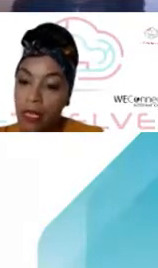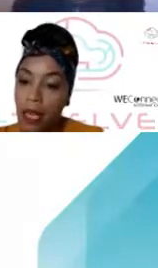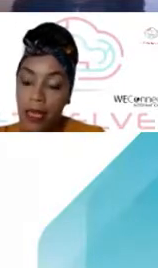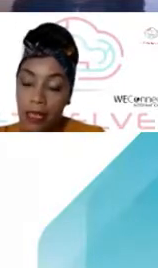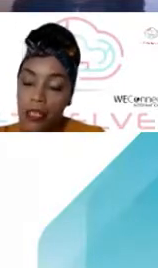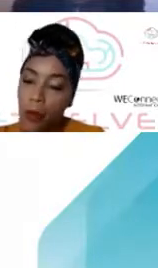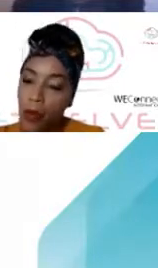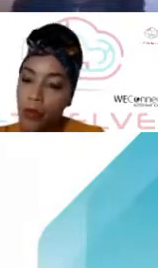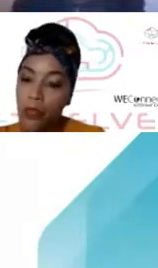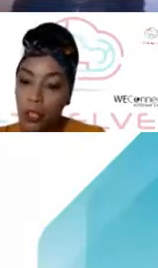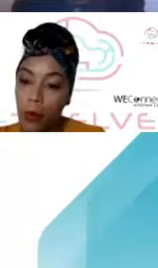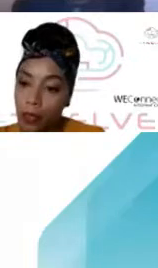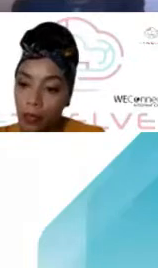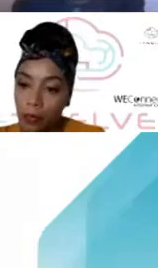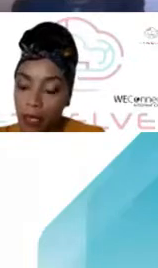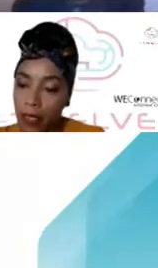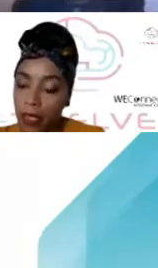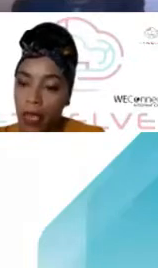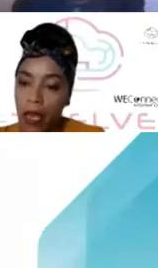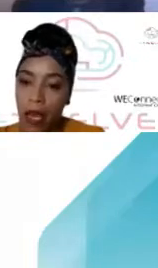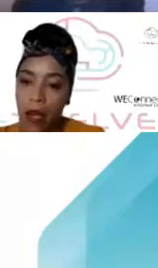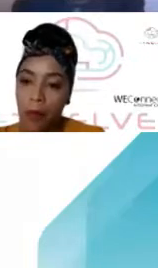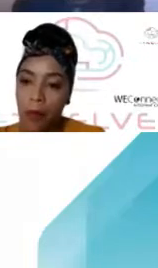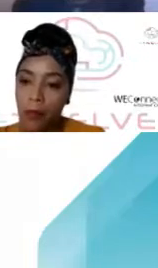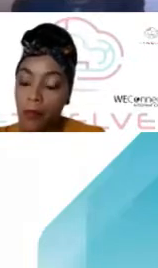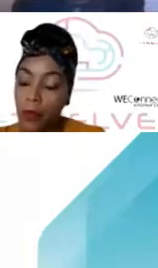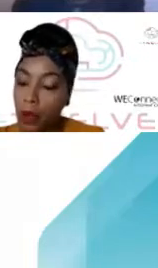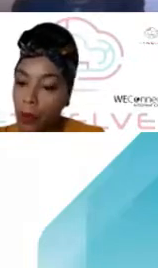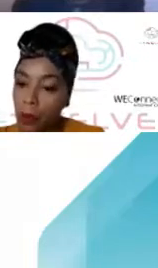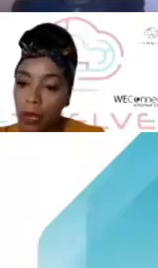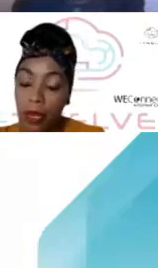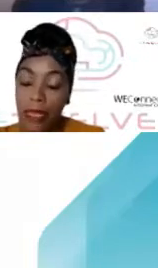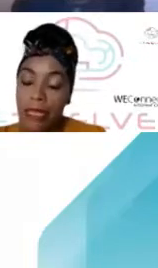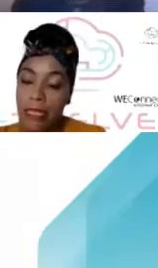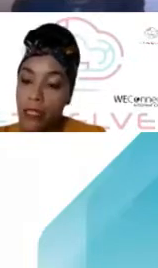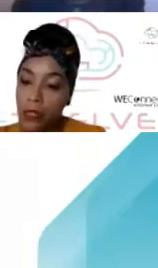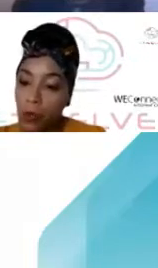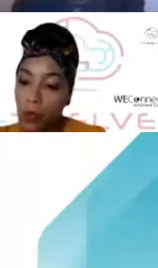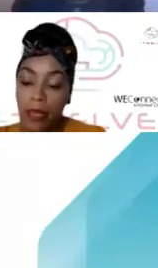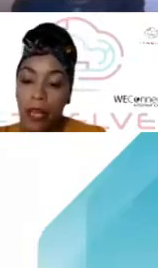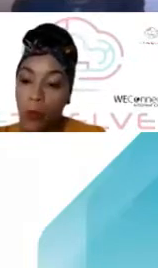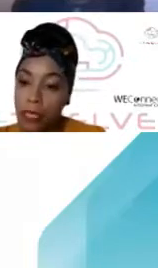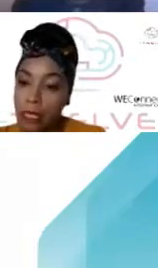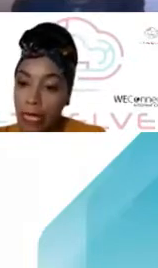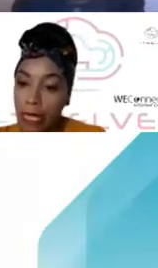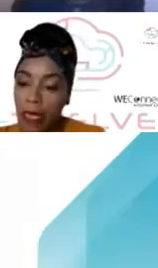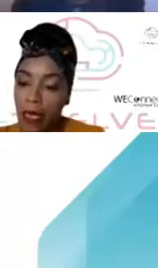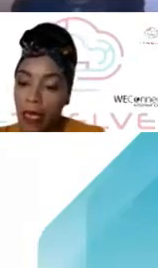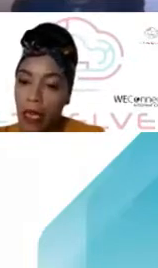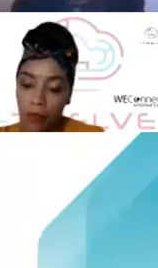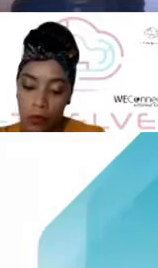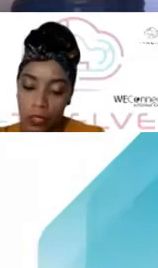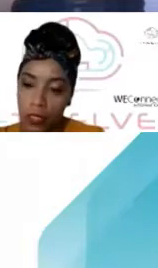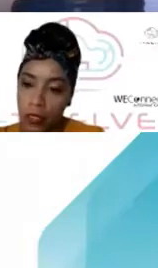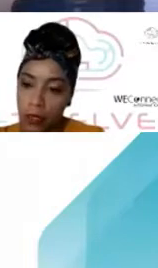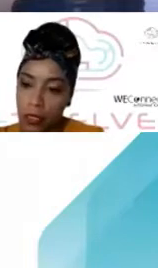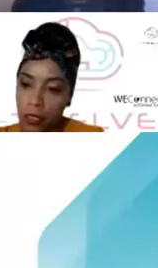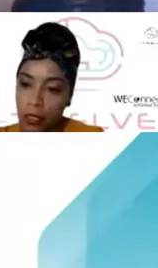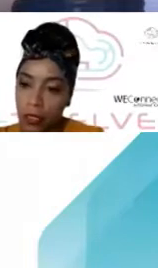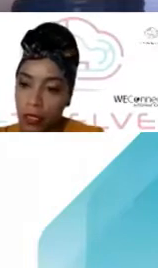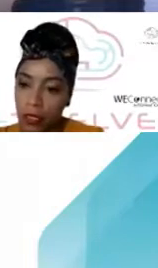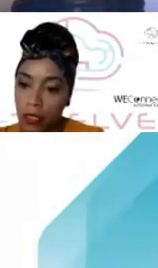freelancers, unless you're part of the UIF fund, no, unless the Sukuma fund opens again, unfortunately